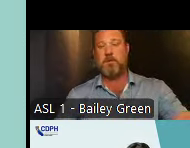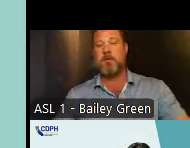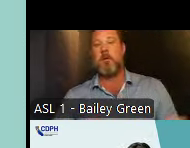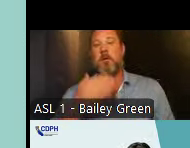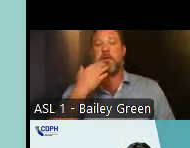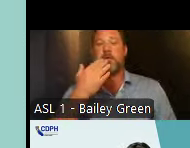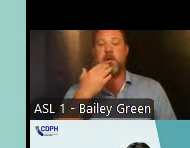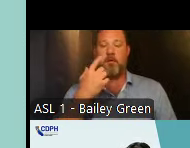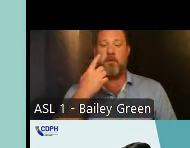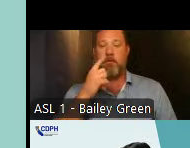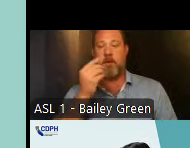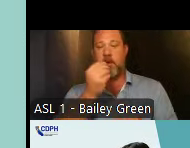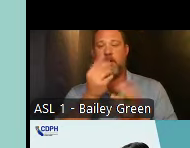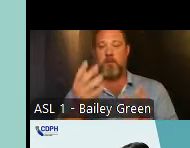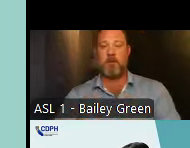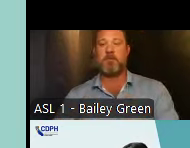information. And then